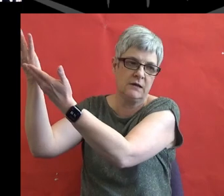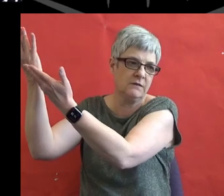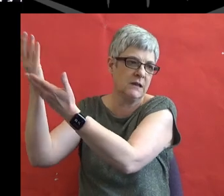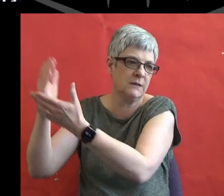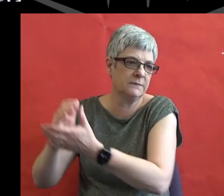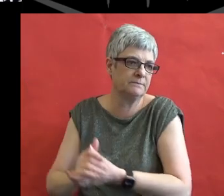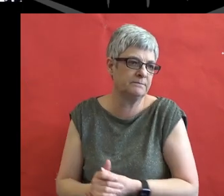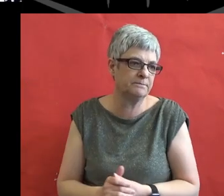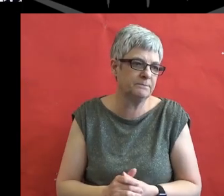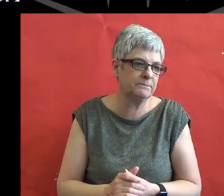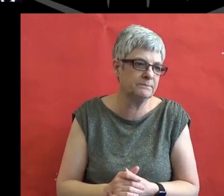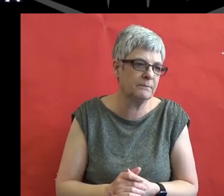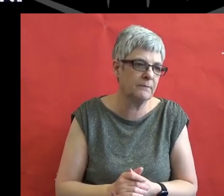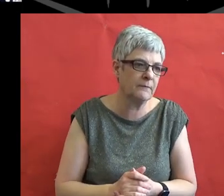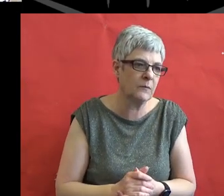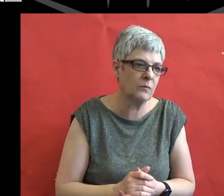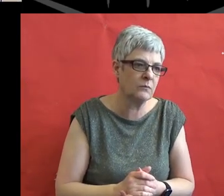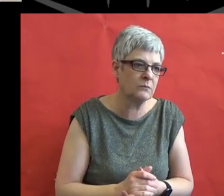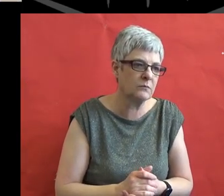received,